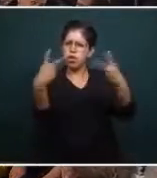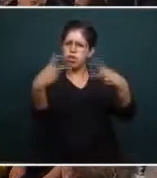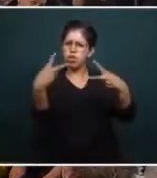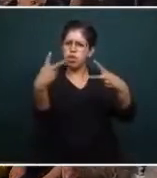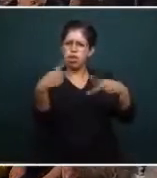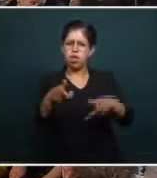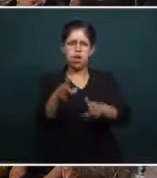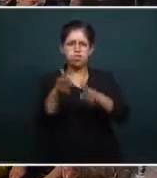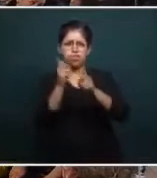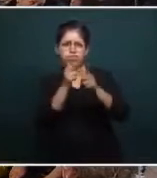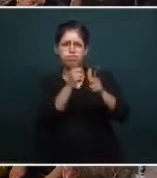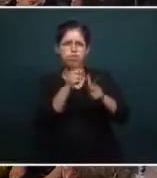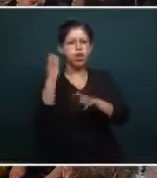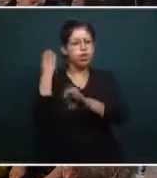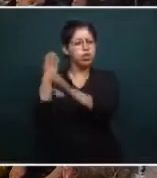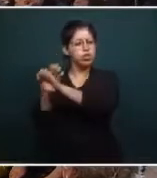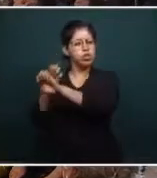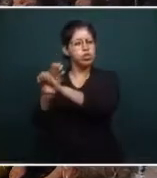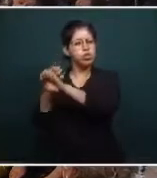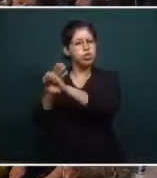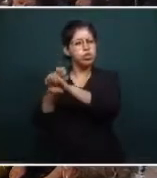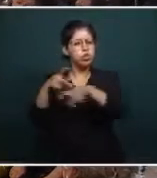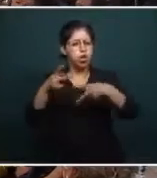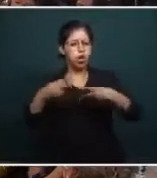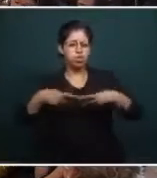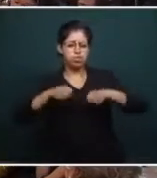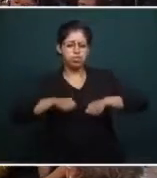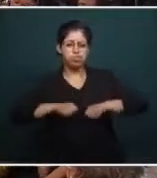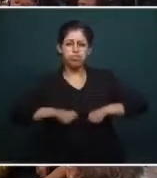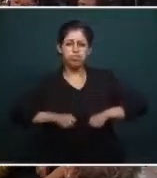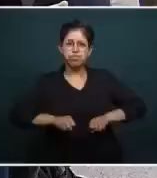So regarding this matter of sale of arms,